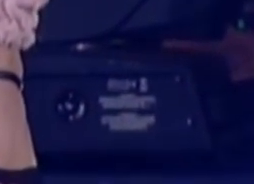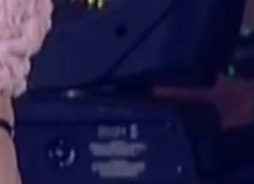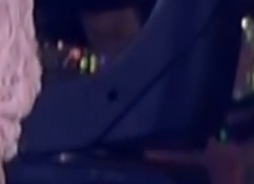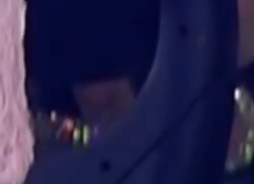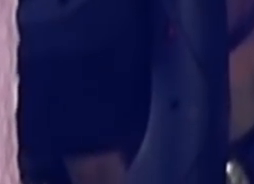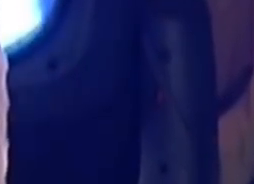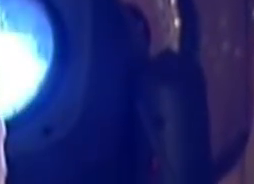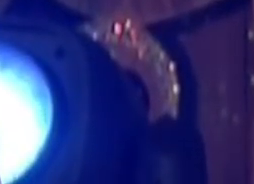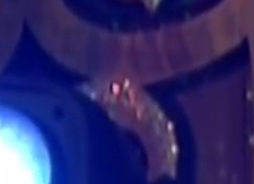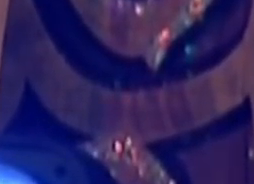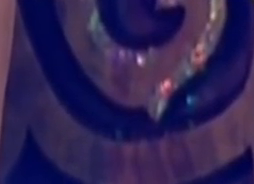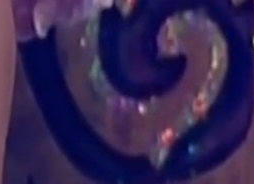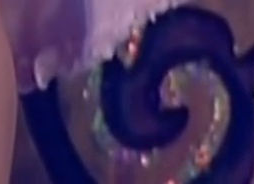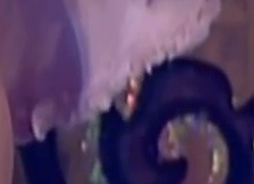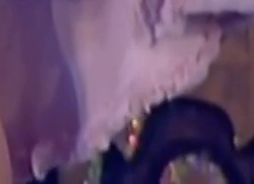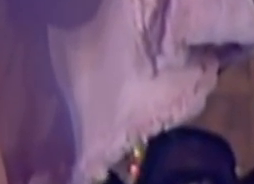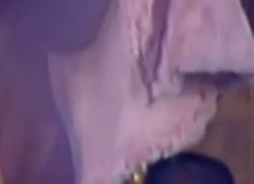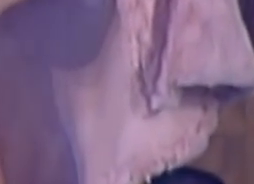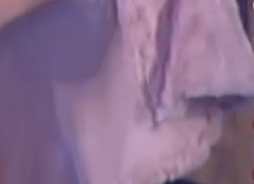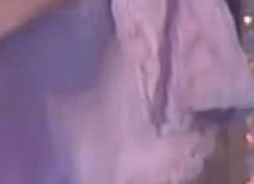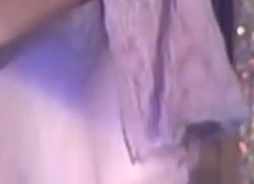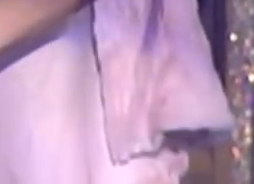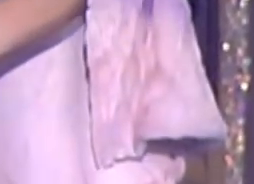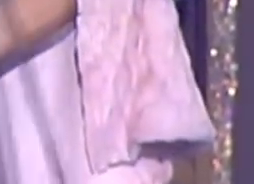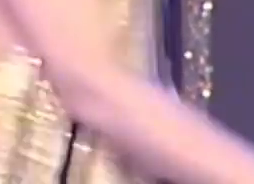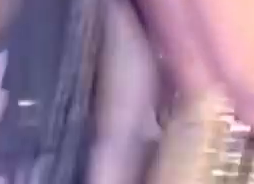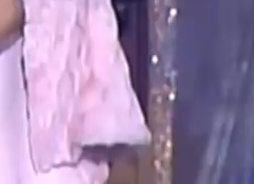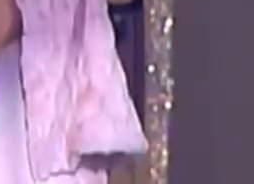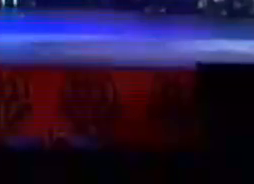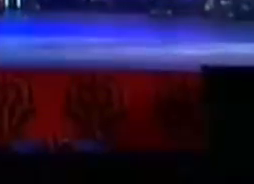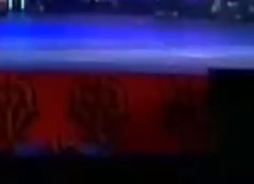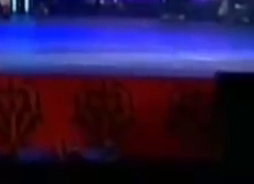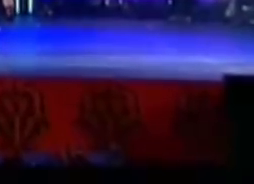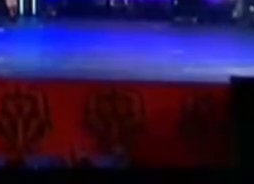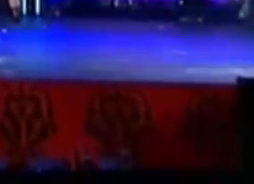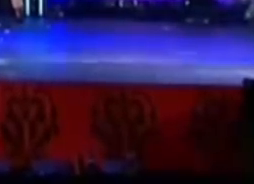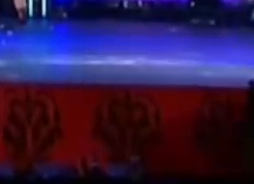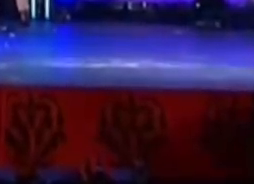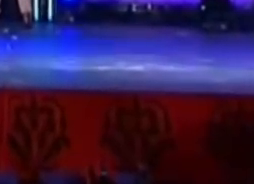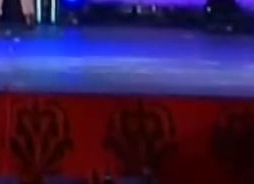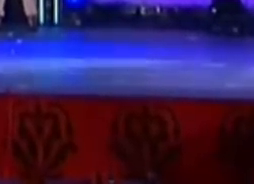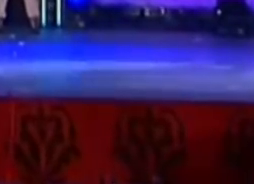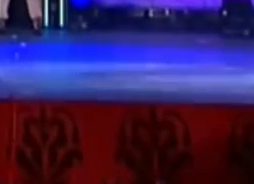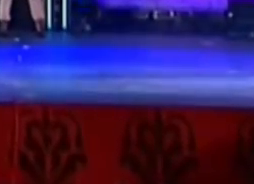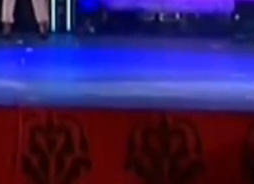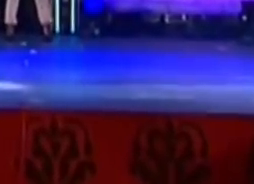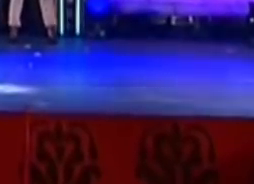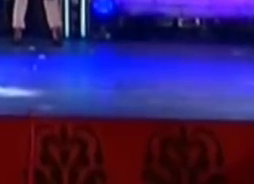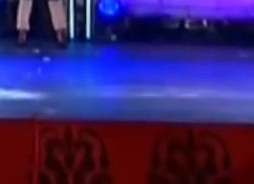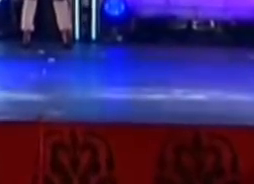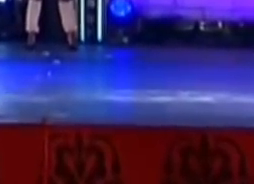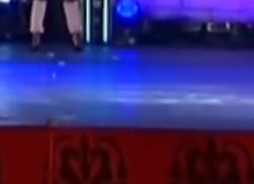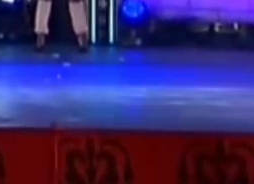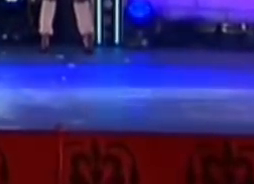yeah. Me and my crew, we got the juice, oh yeah. So come here, let me mentor you.